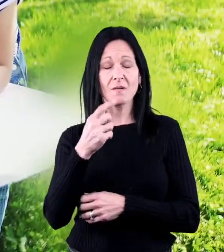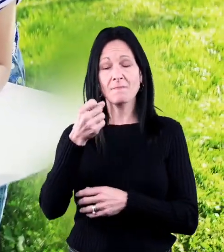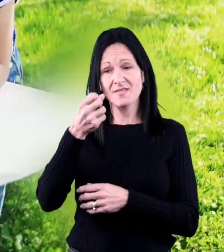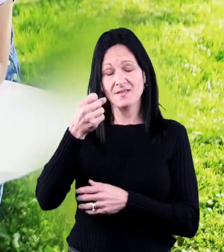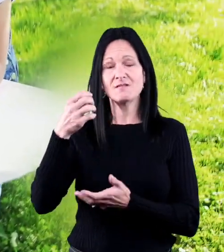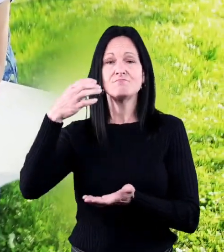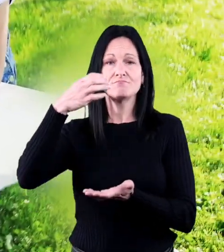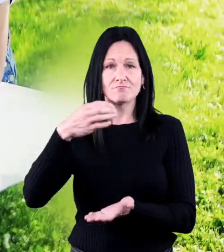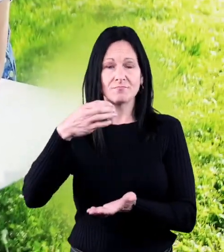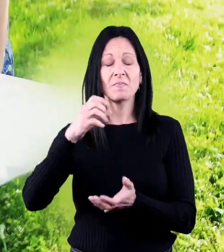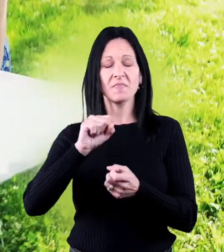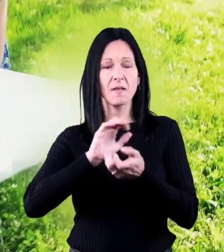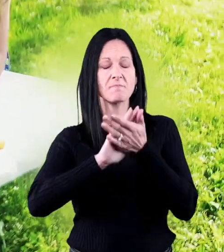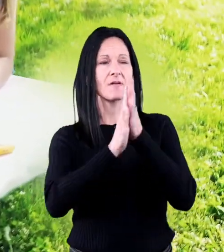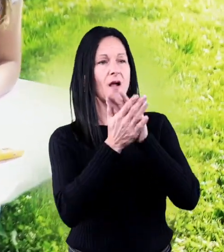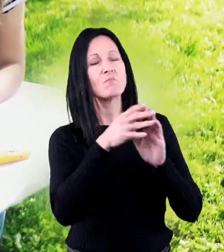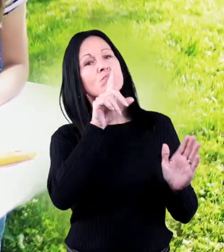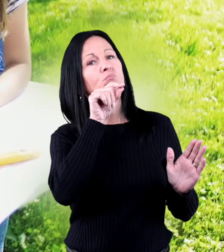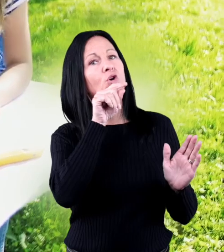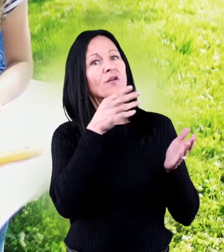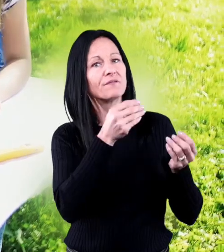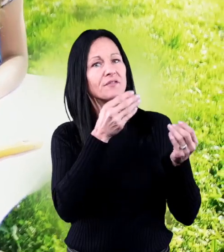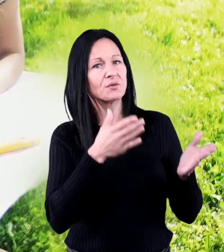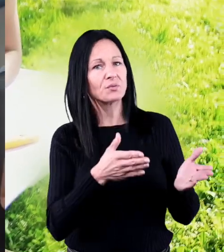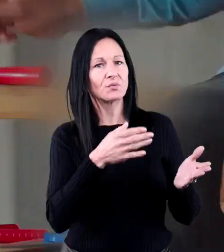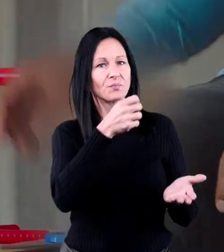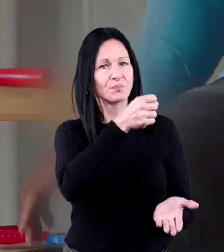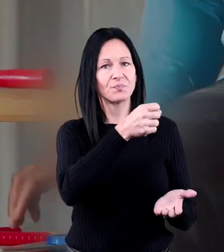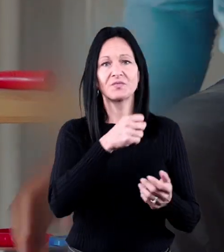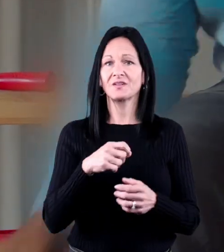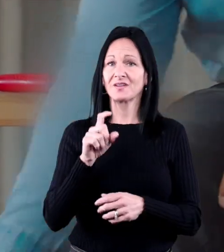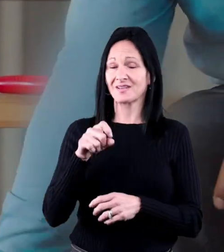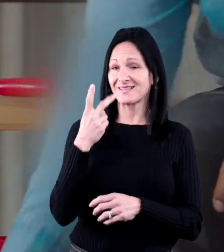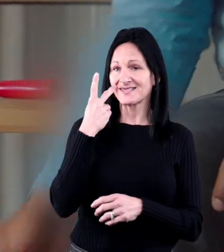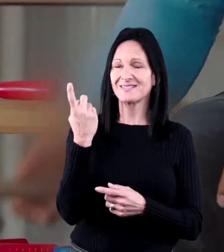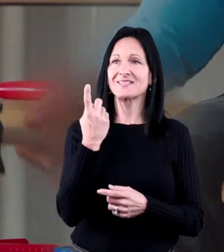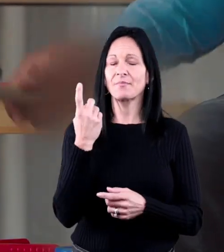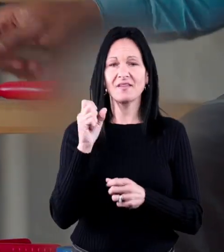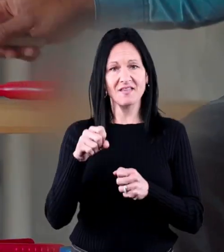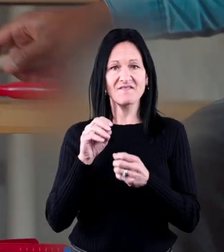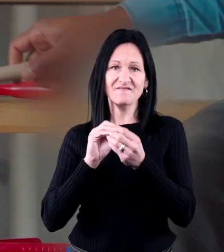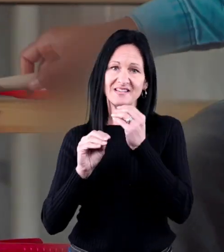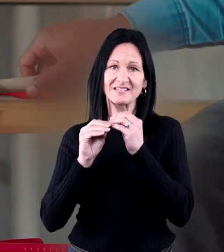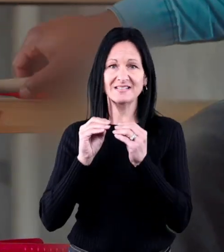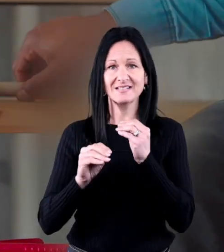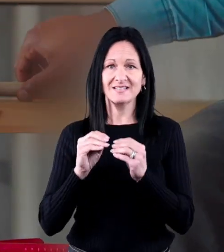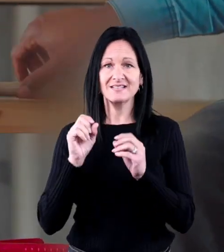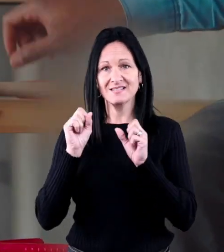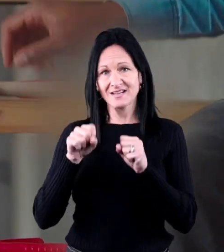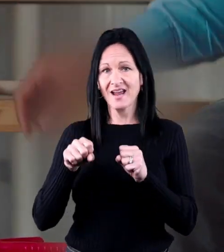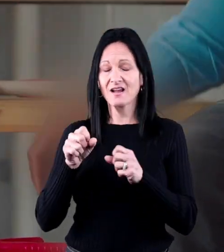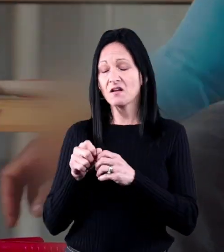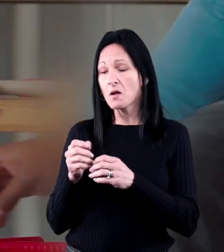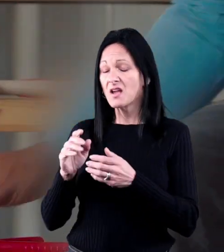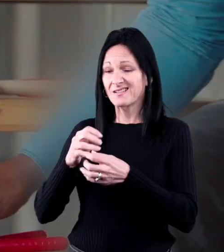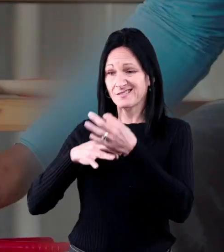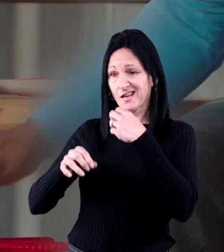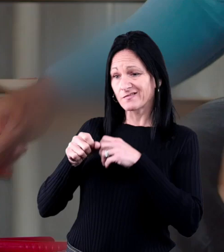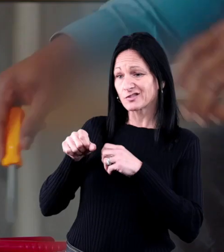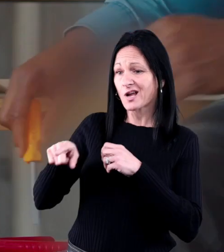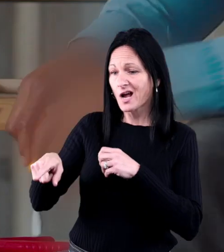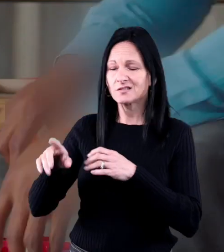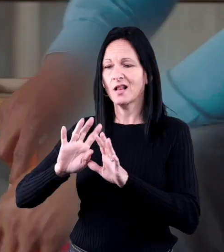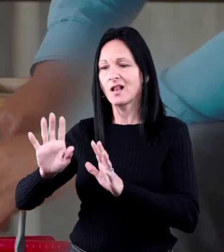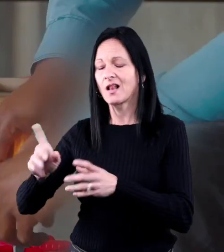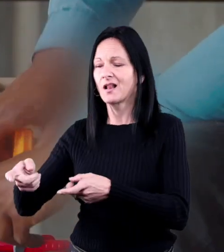an empty plastic milk jug into a bird feeder. You can also see if something is fixable before you decide to toss it out